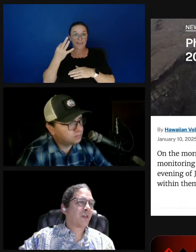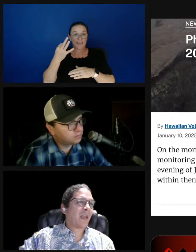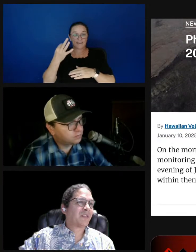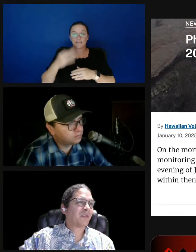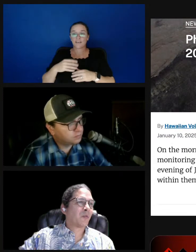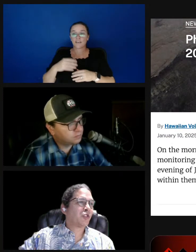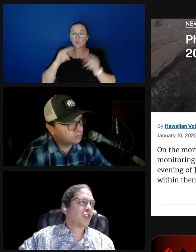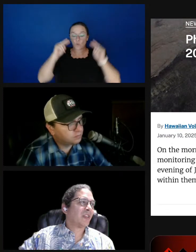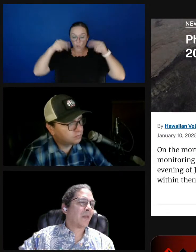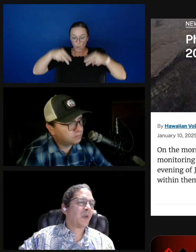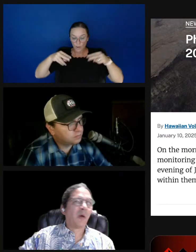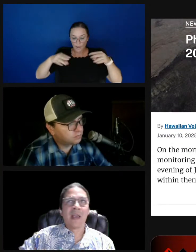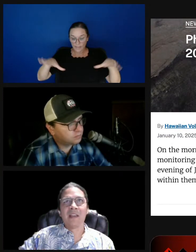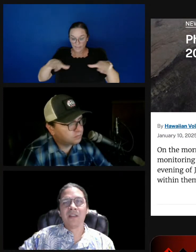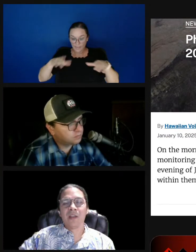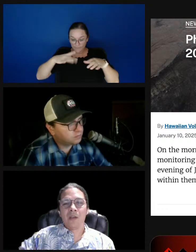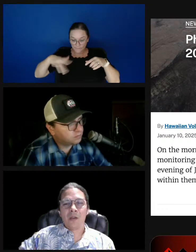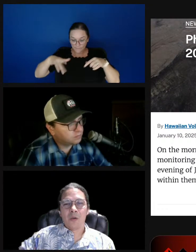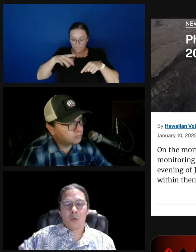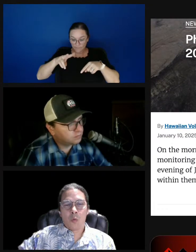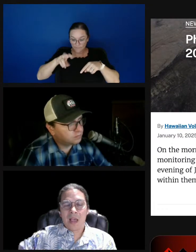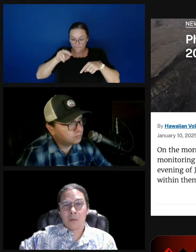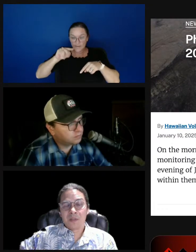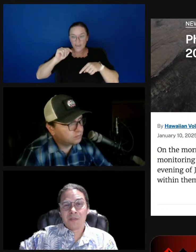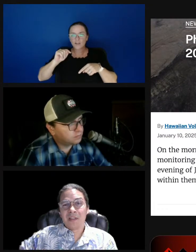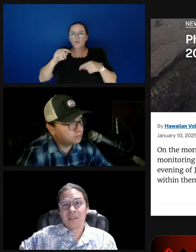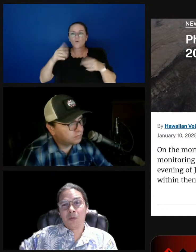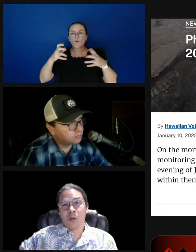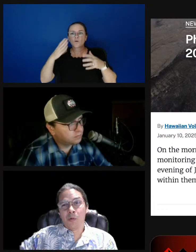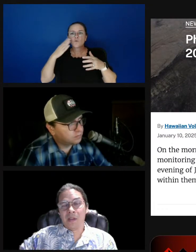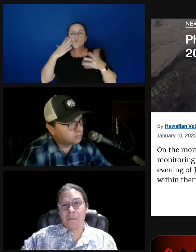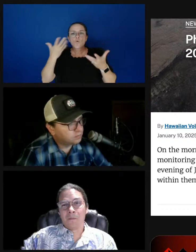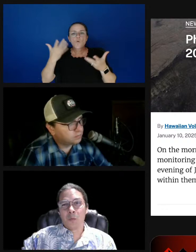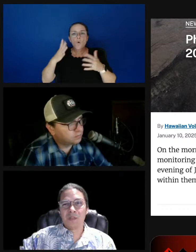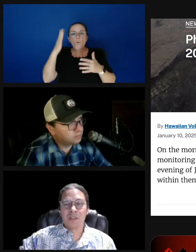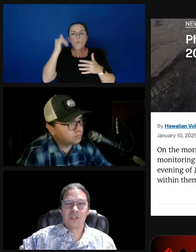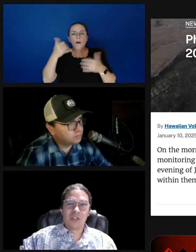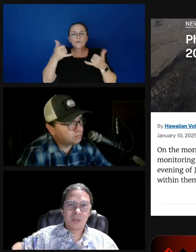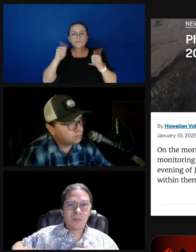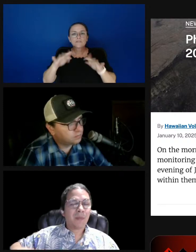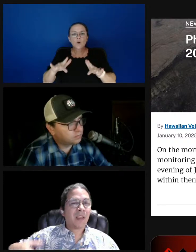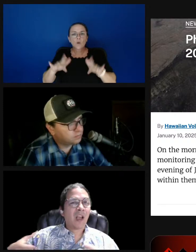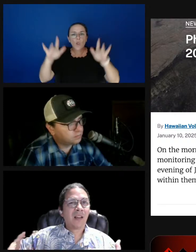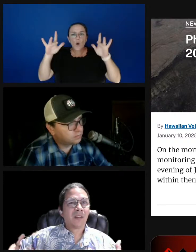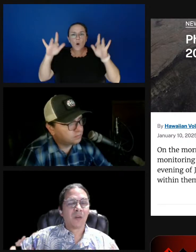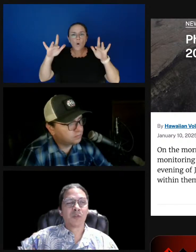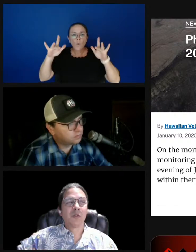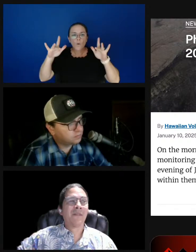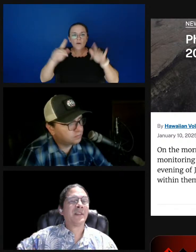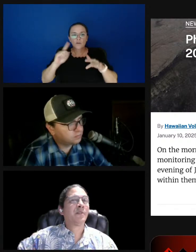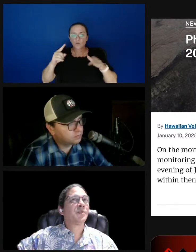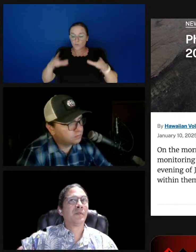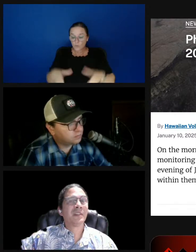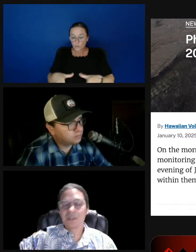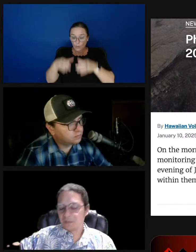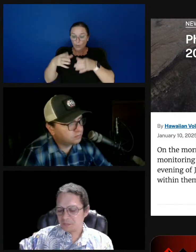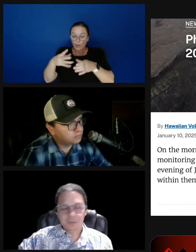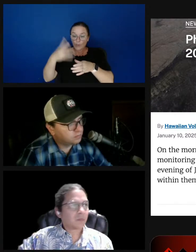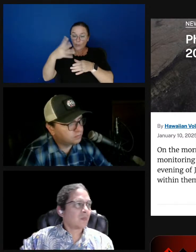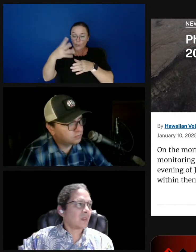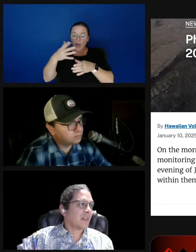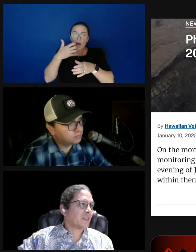vent to try to answer the question that we all had: why was the vent still glowing? Was it just a chimney being hot, or was there lava near the